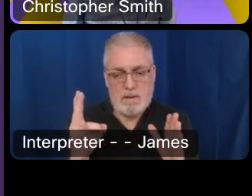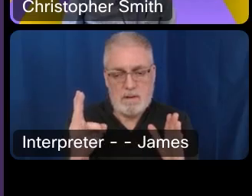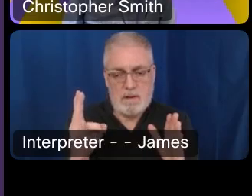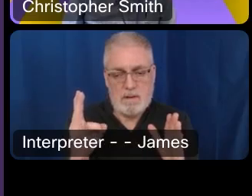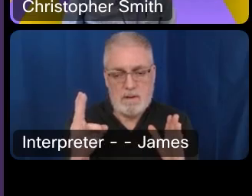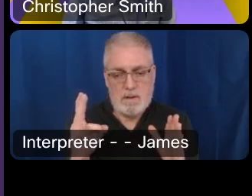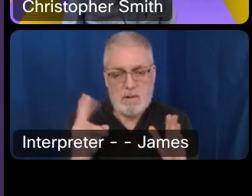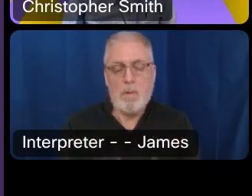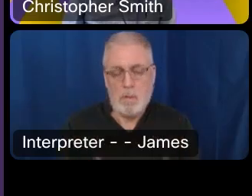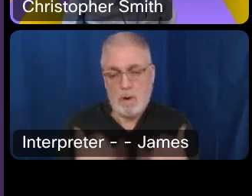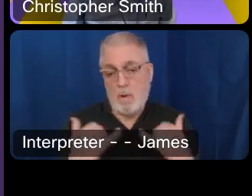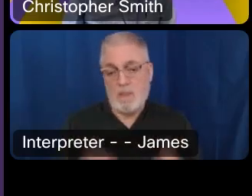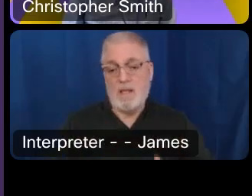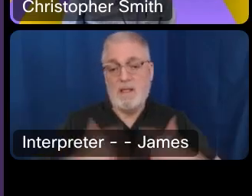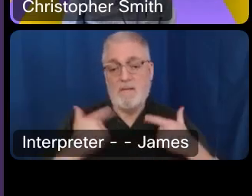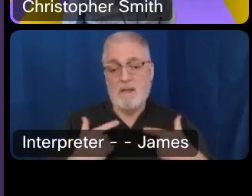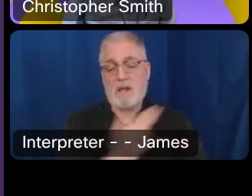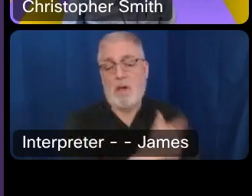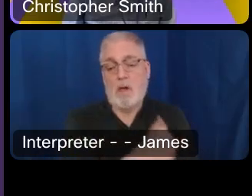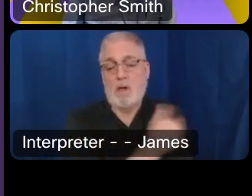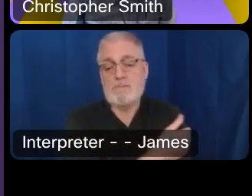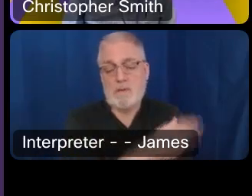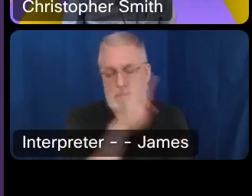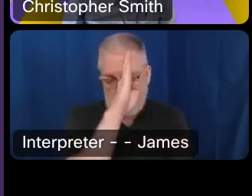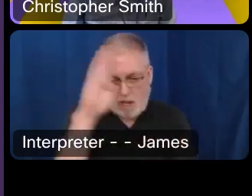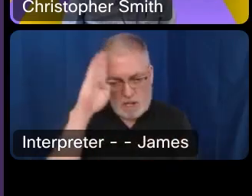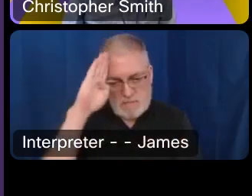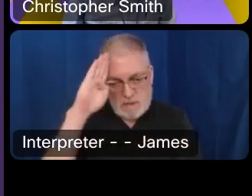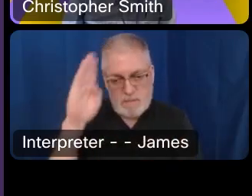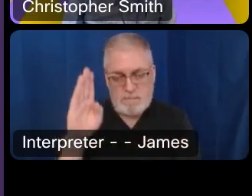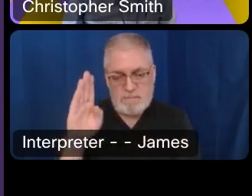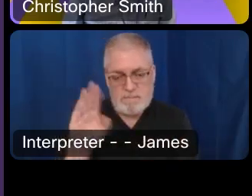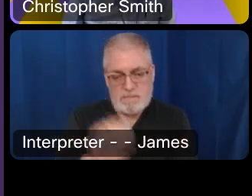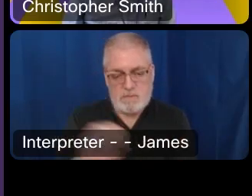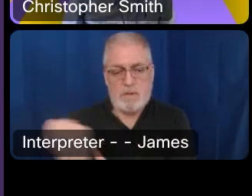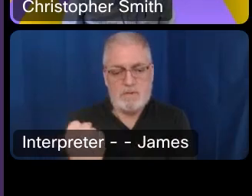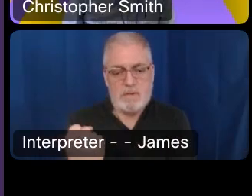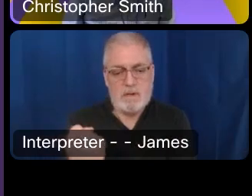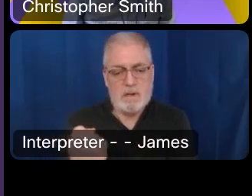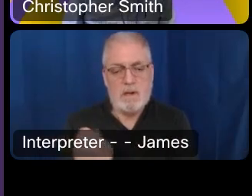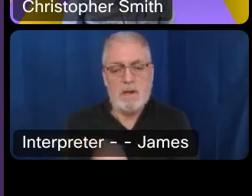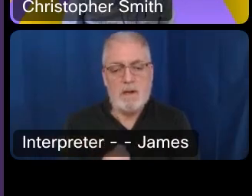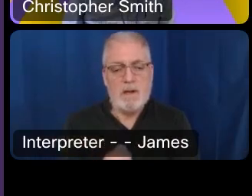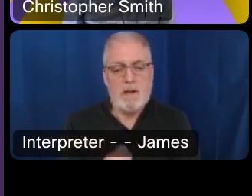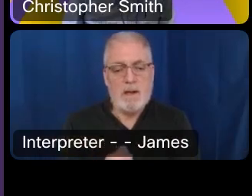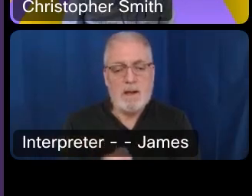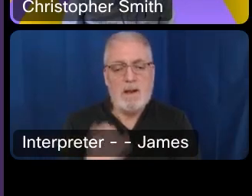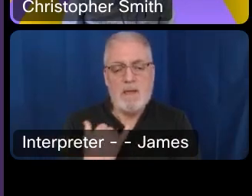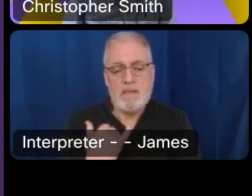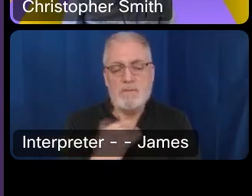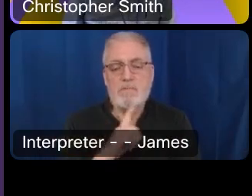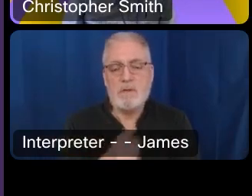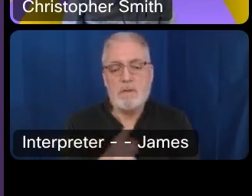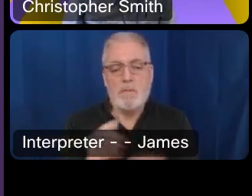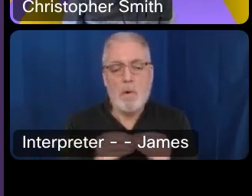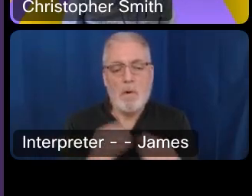hospital settings. Now, on the adult side, the ESDs are specific to people with a co-occurring developmental